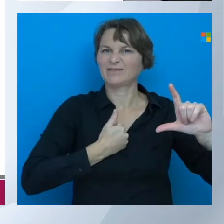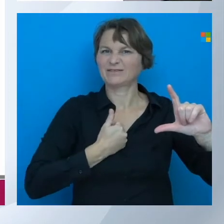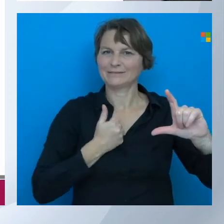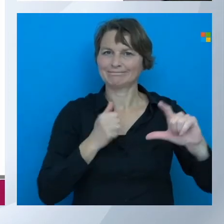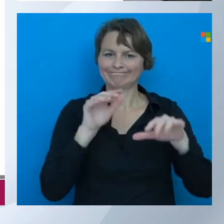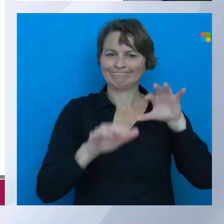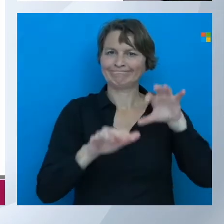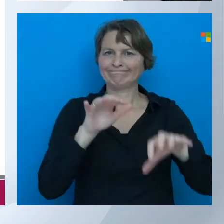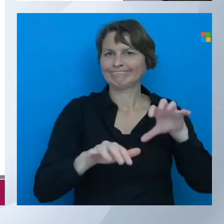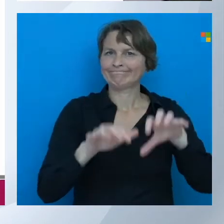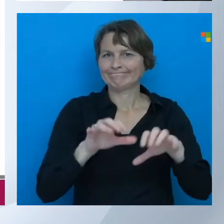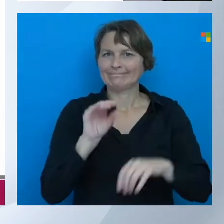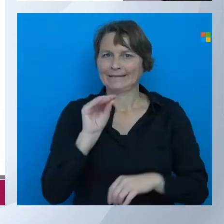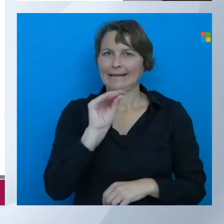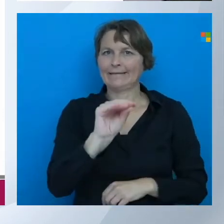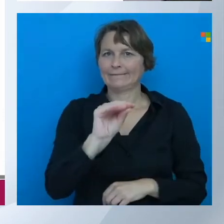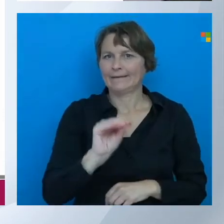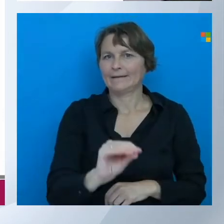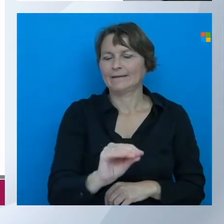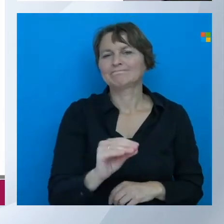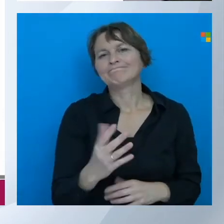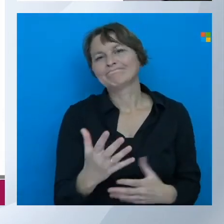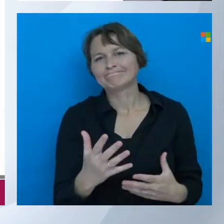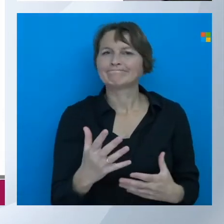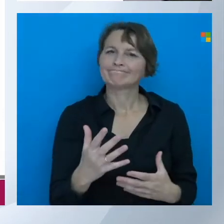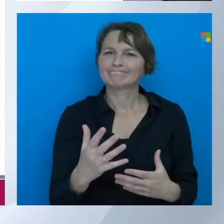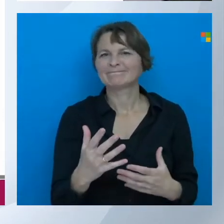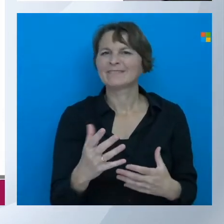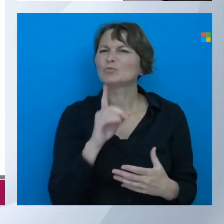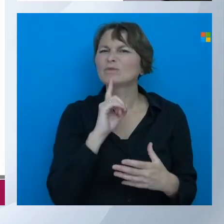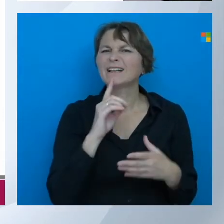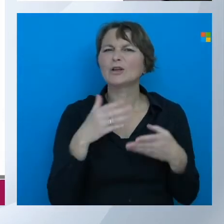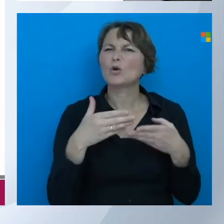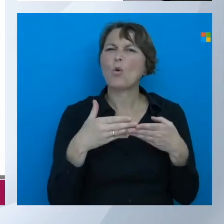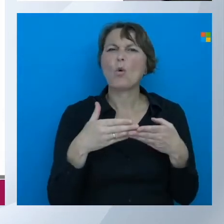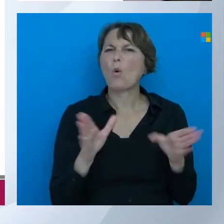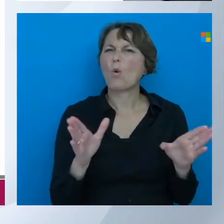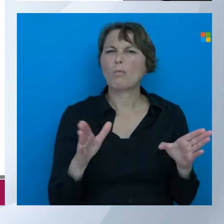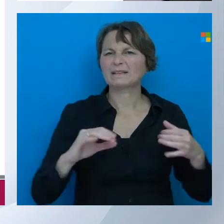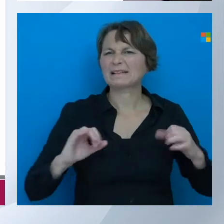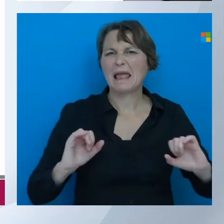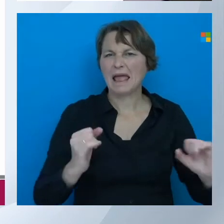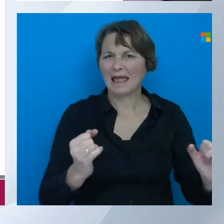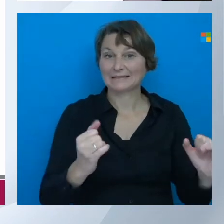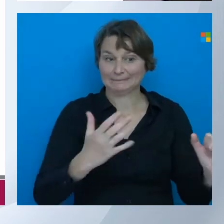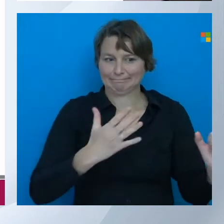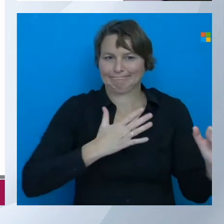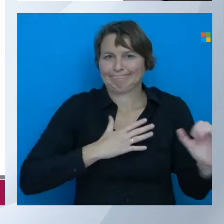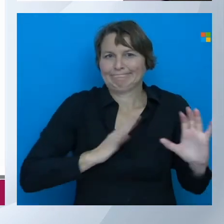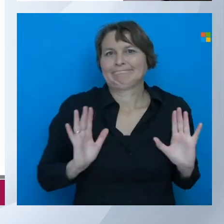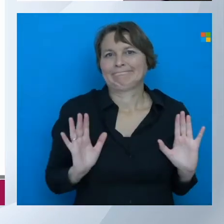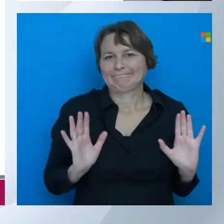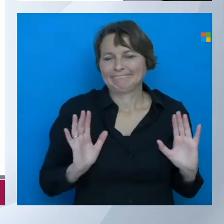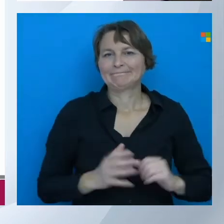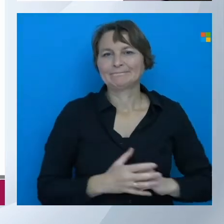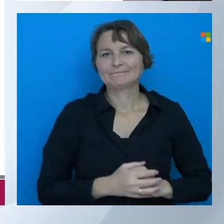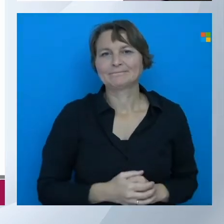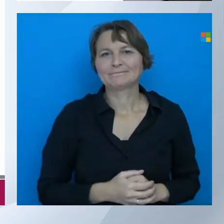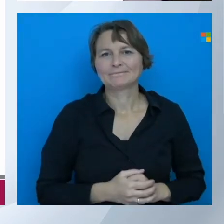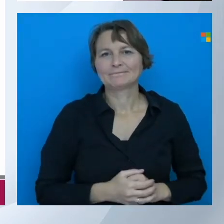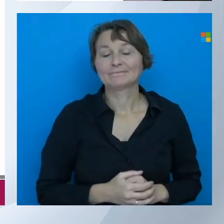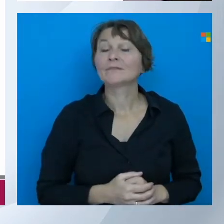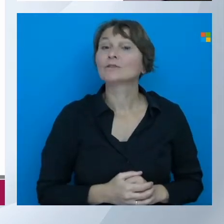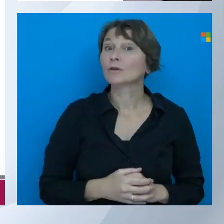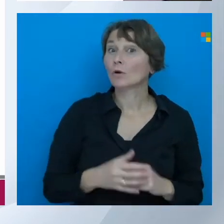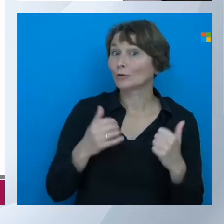course, true automated actions in my book. So the good news is that